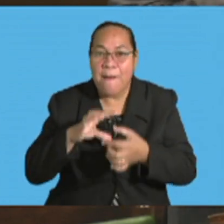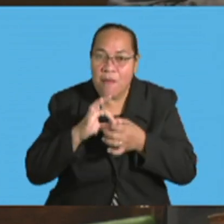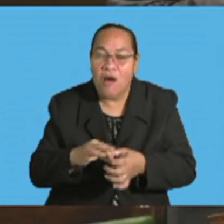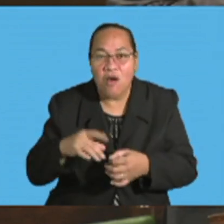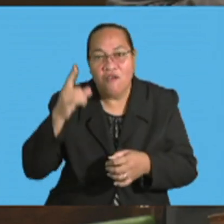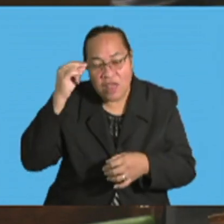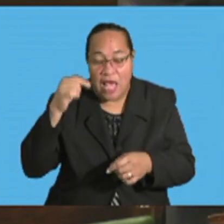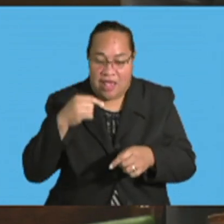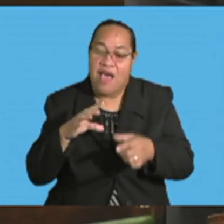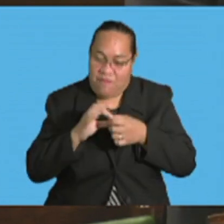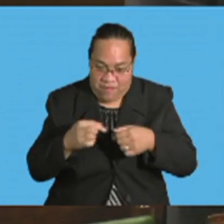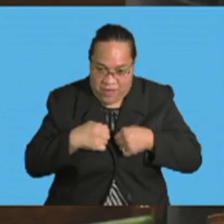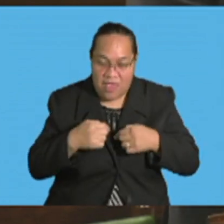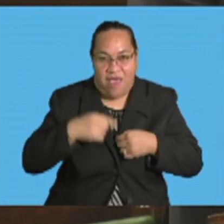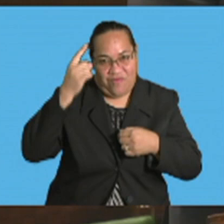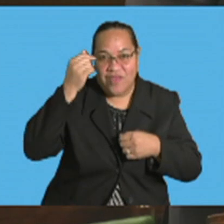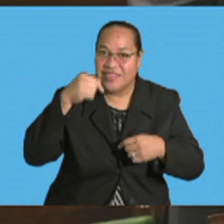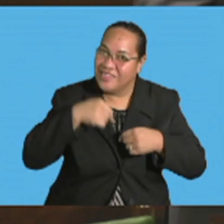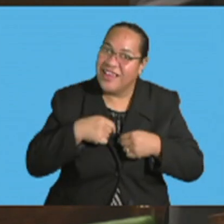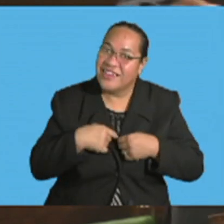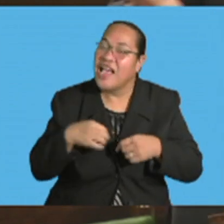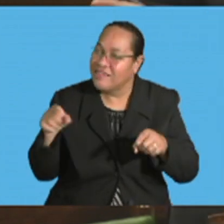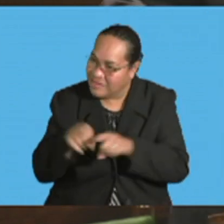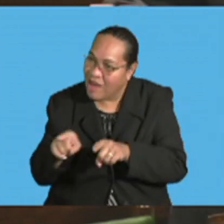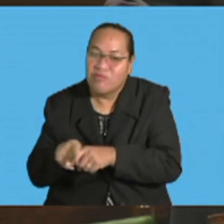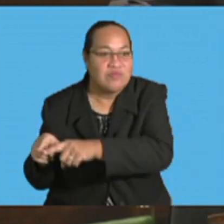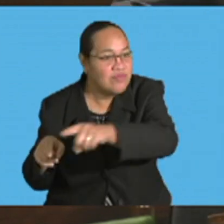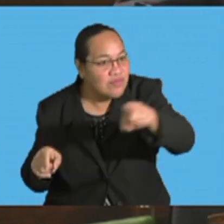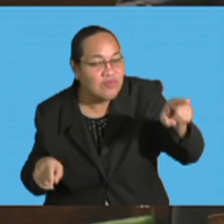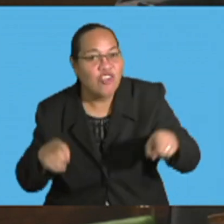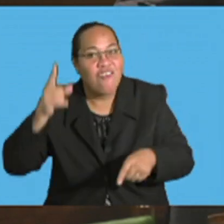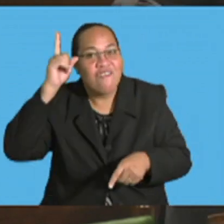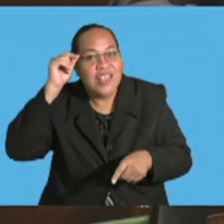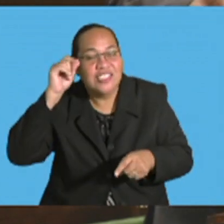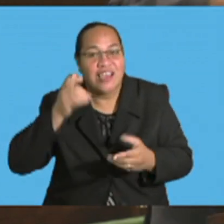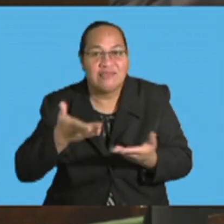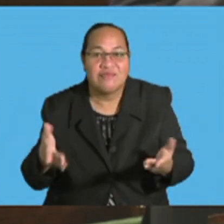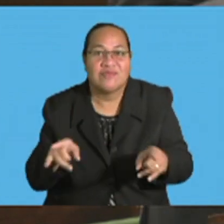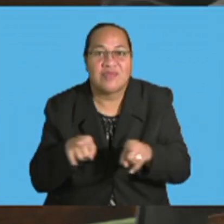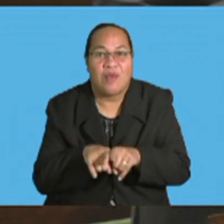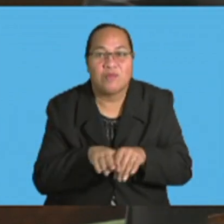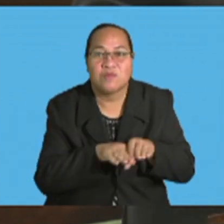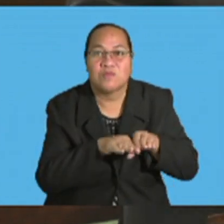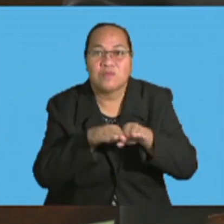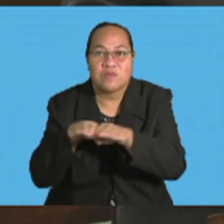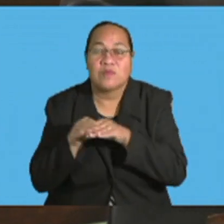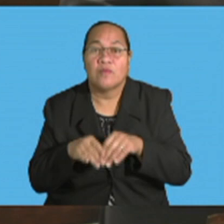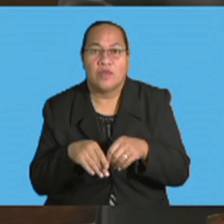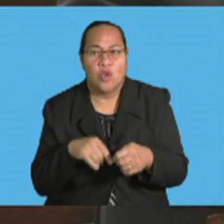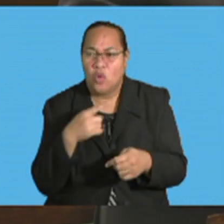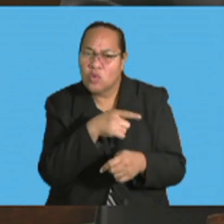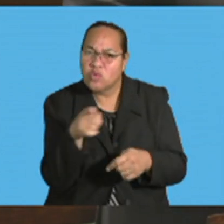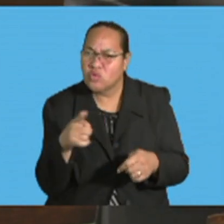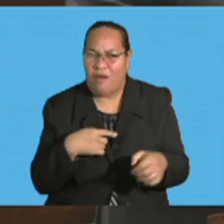as I am, and as Fijian as anyone sitting in this parliament. For those who fail to see the